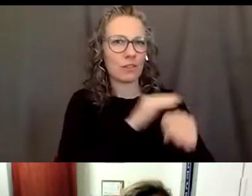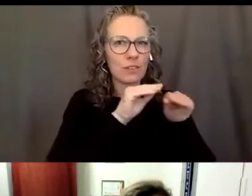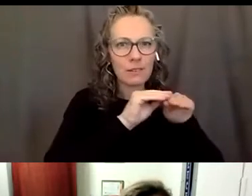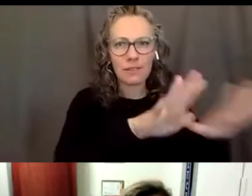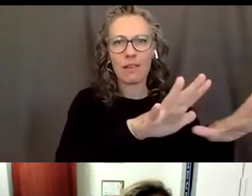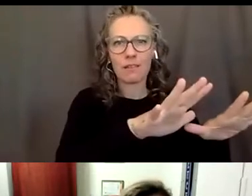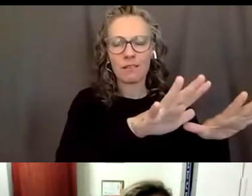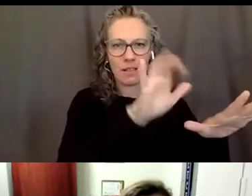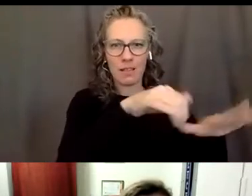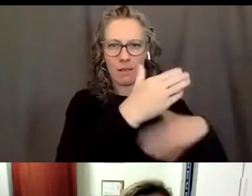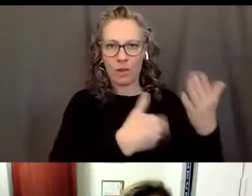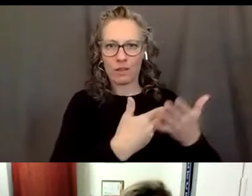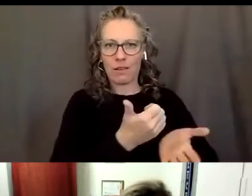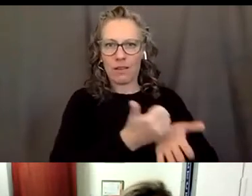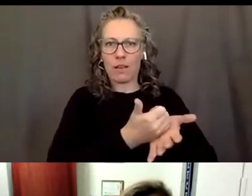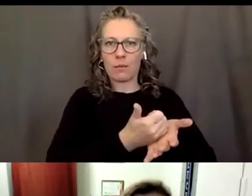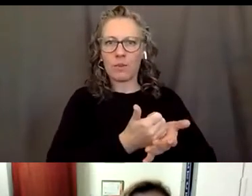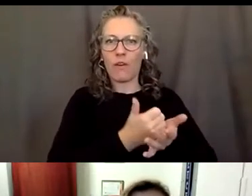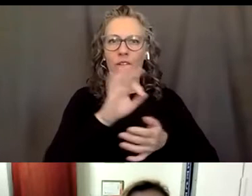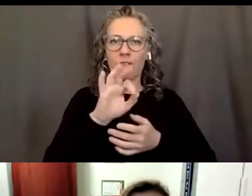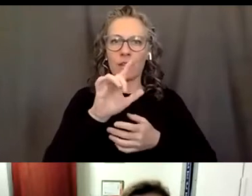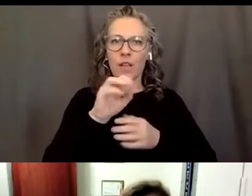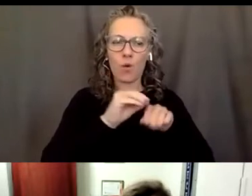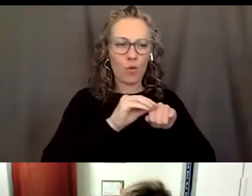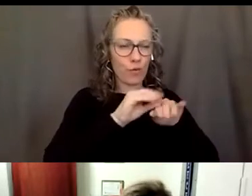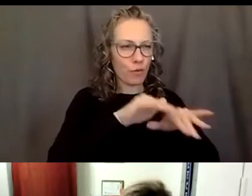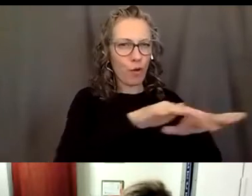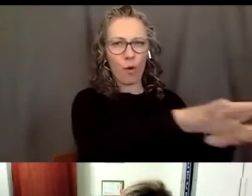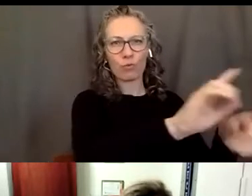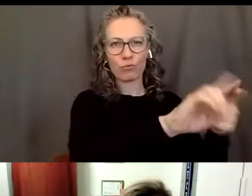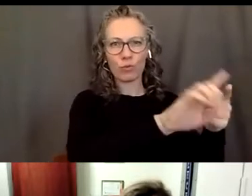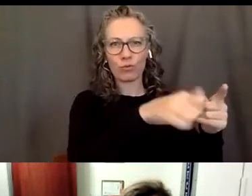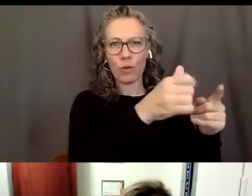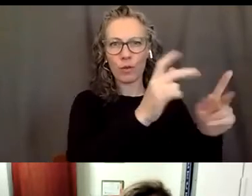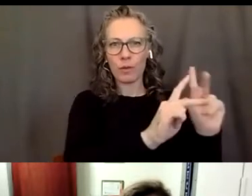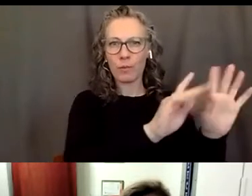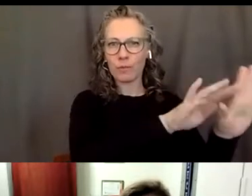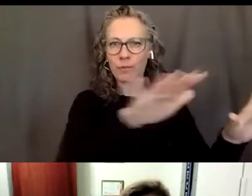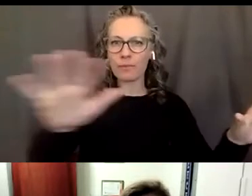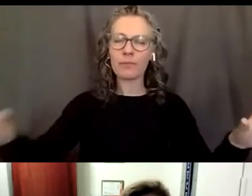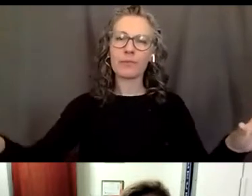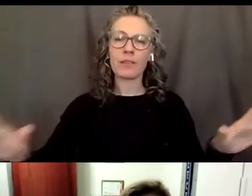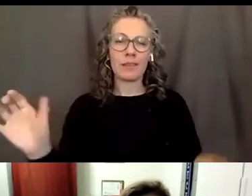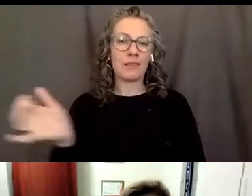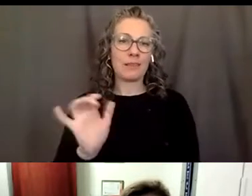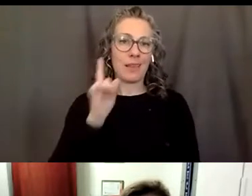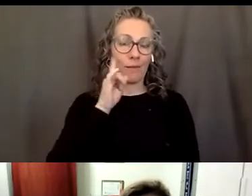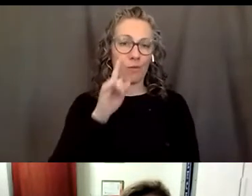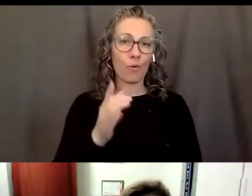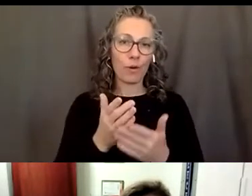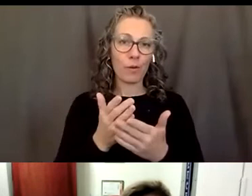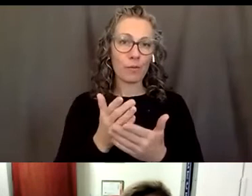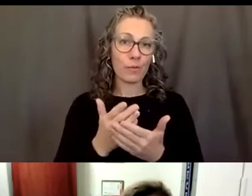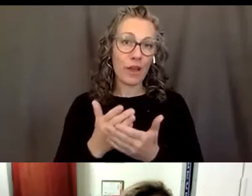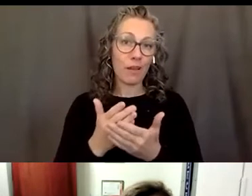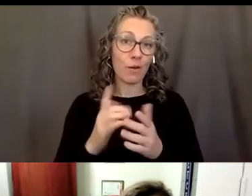really flow to the other person. And it's also come into my awareness, the same thing with prayer for when you're asking for